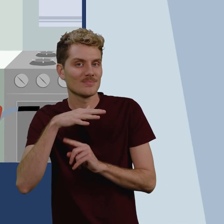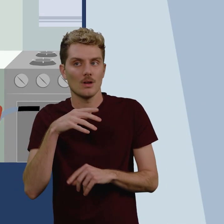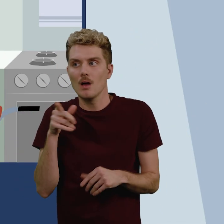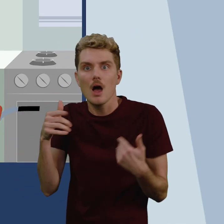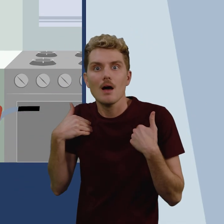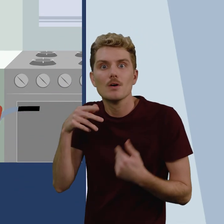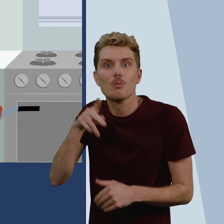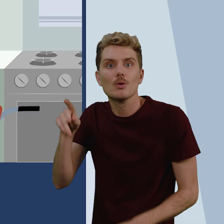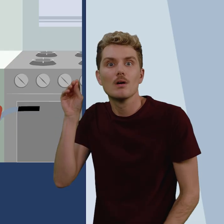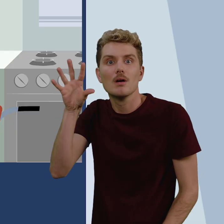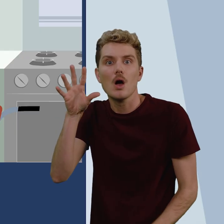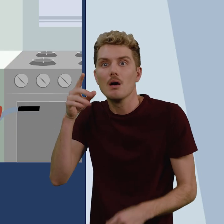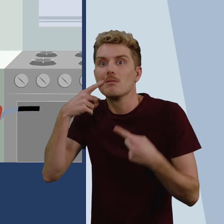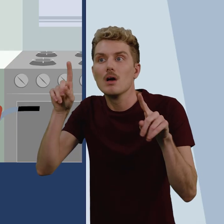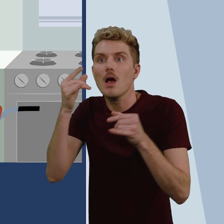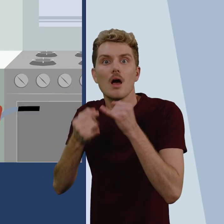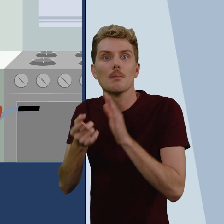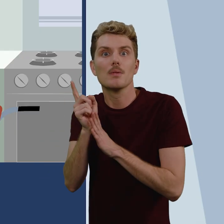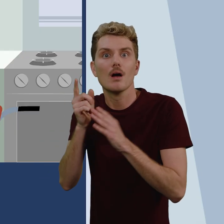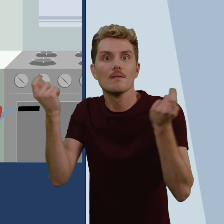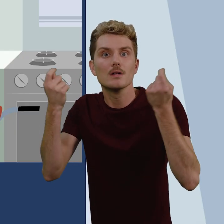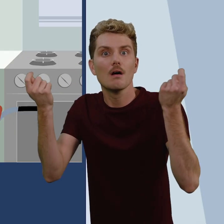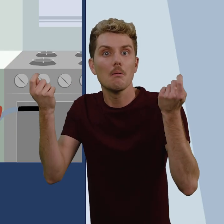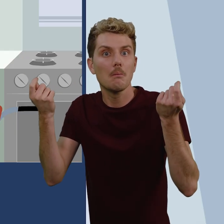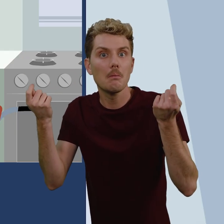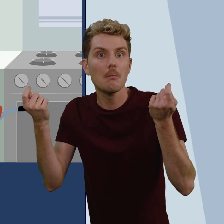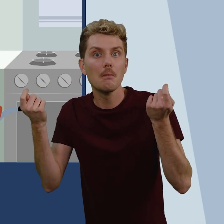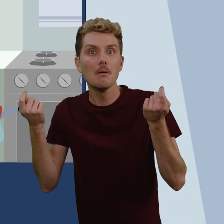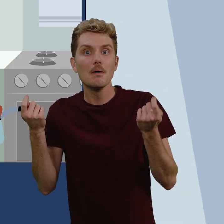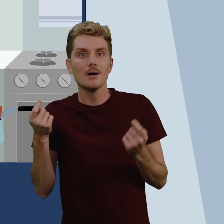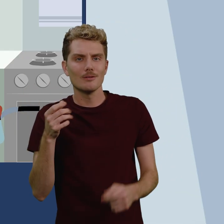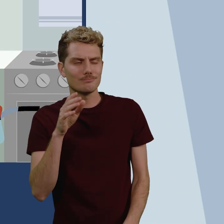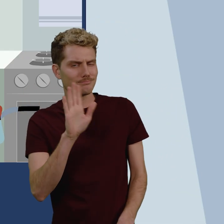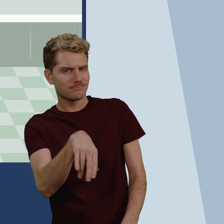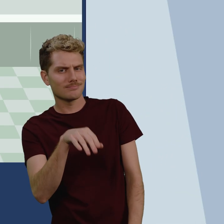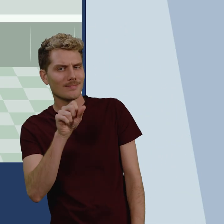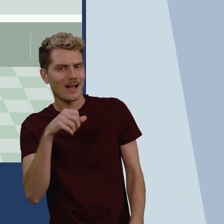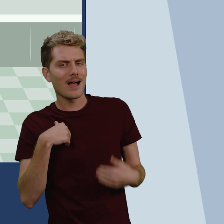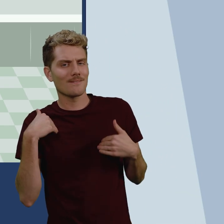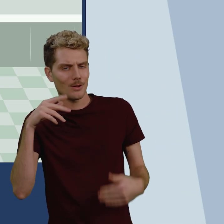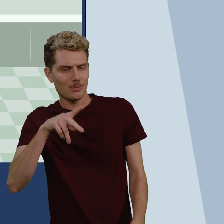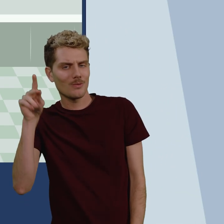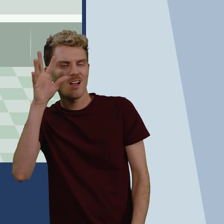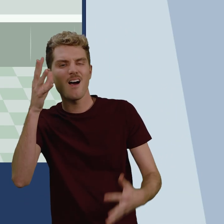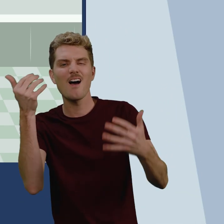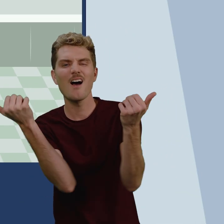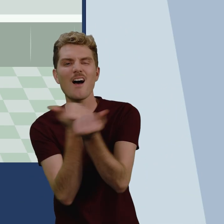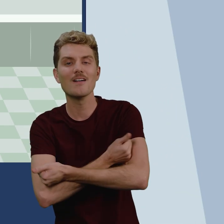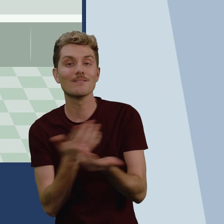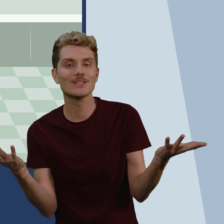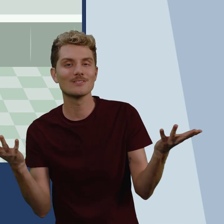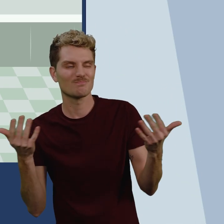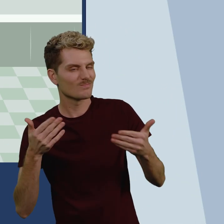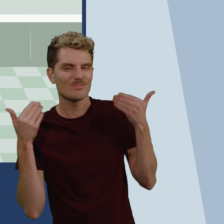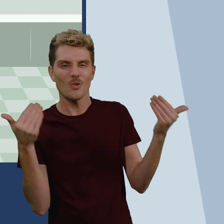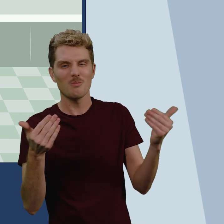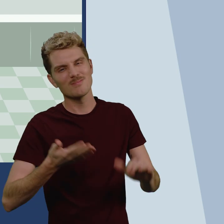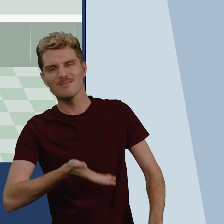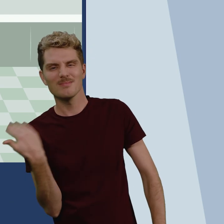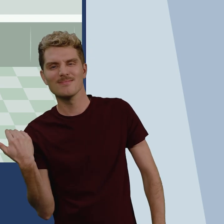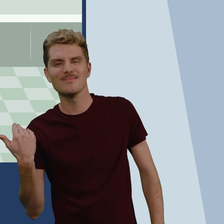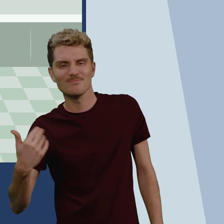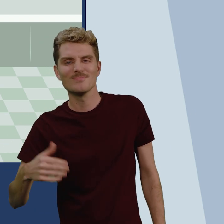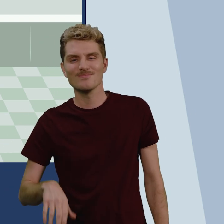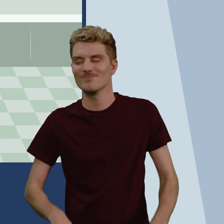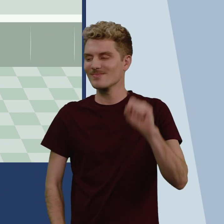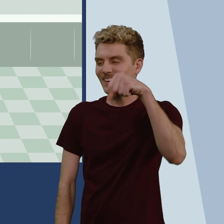situation. You have a PowerPoint for pulling off a last-minute anniversary? Buddy, I have a PowerPoint for everything. Let's